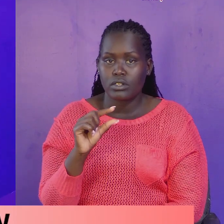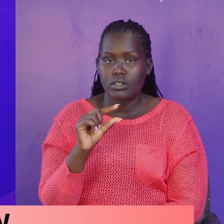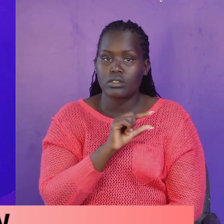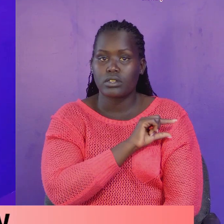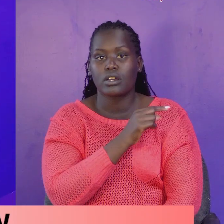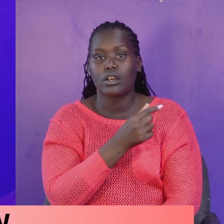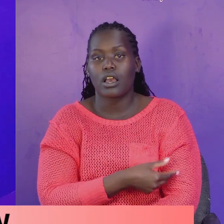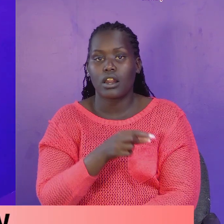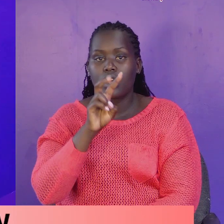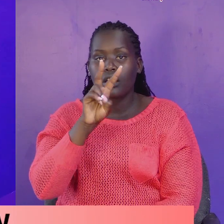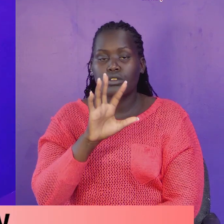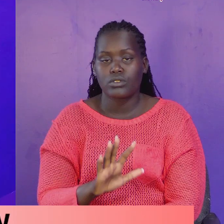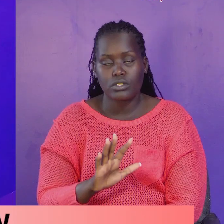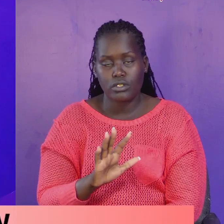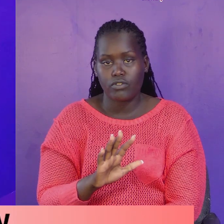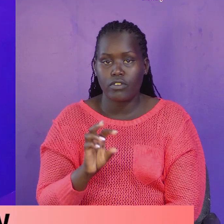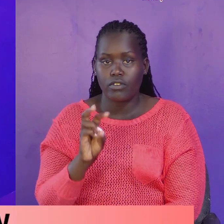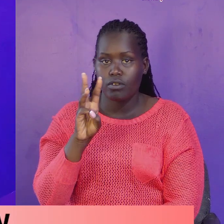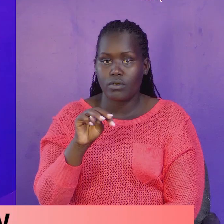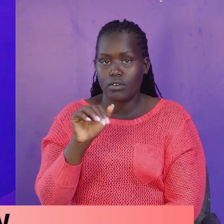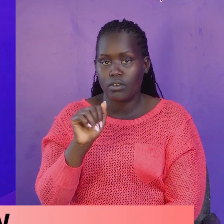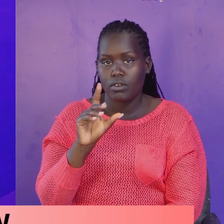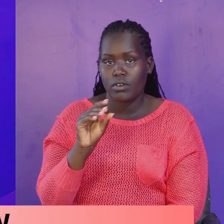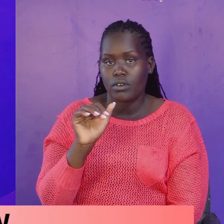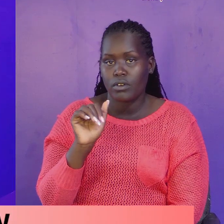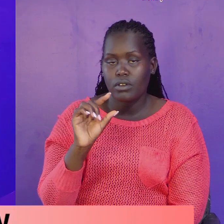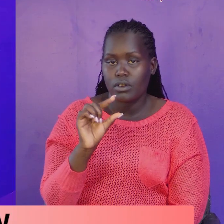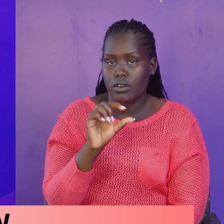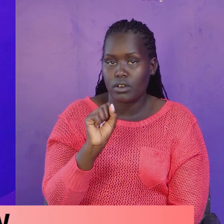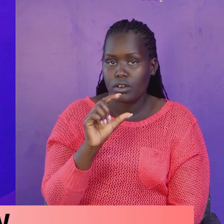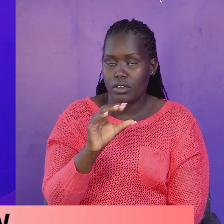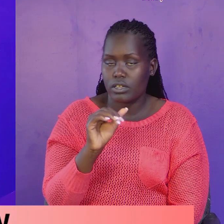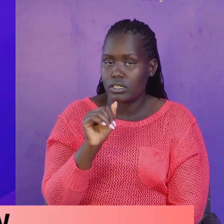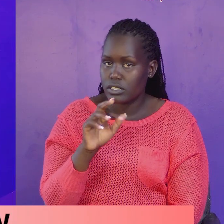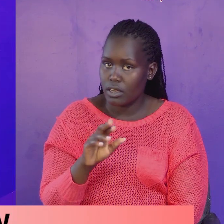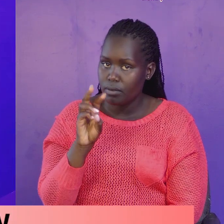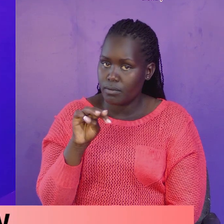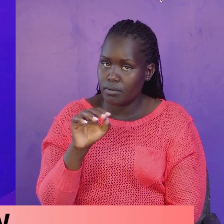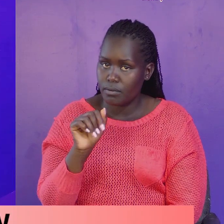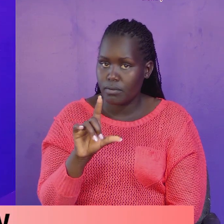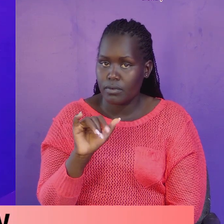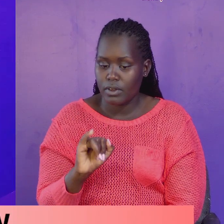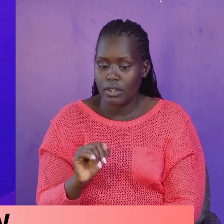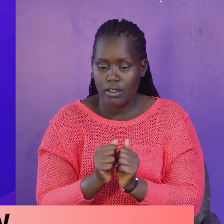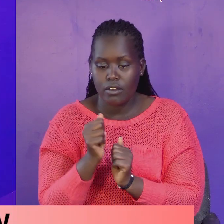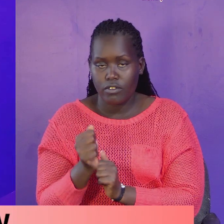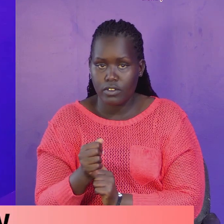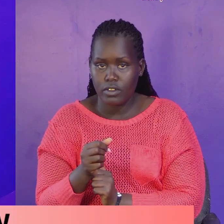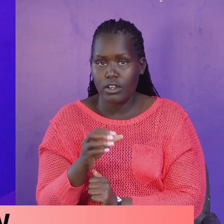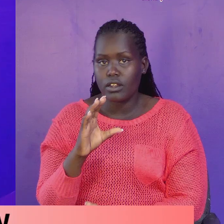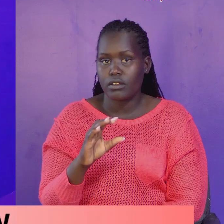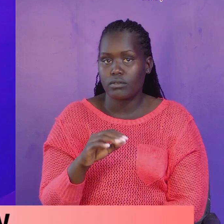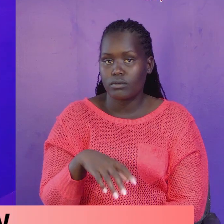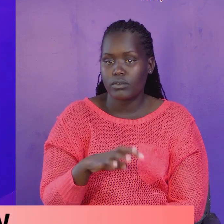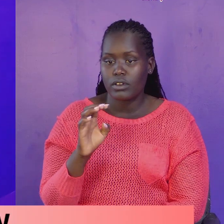25 points. Madagascar, yesterday. 19 points. Mali, 18 points. Yeah. Comoros, 15 points. And Central